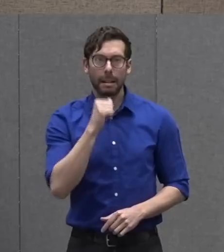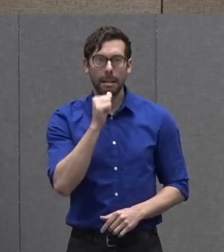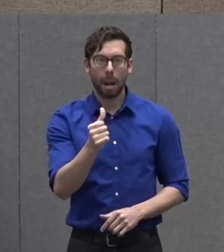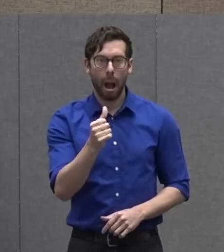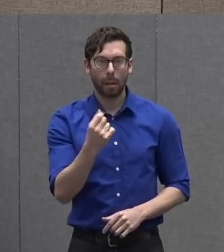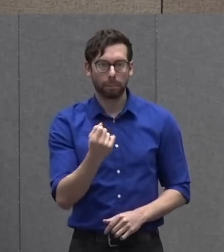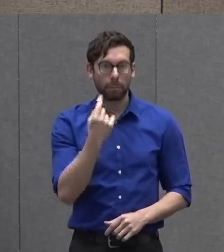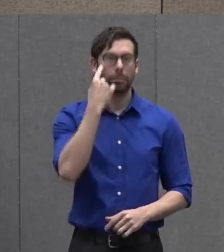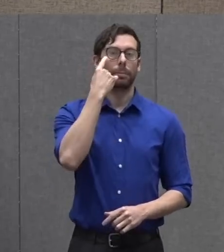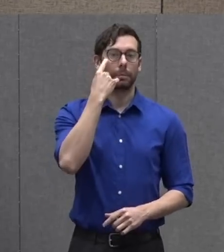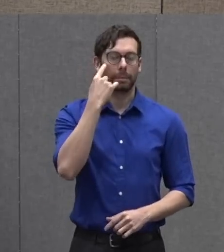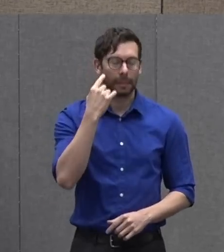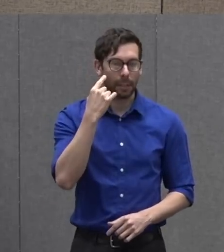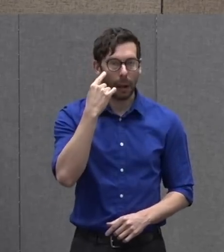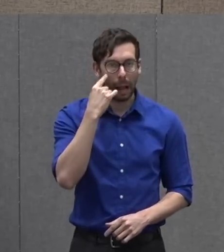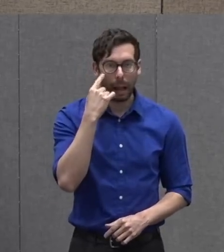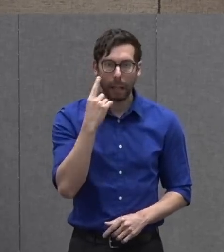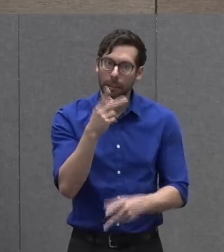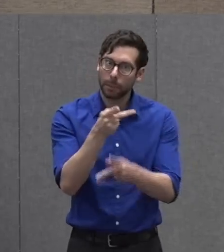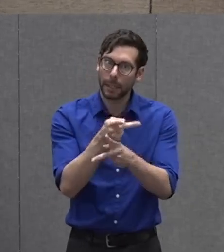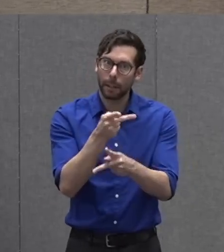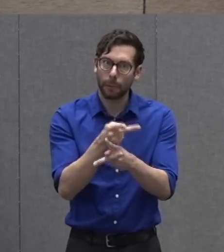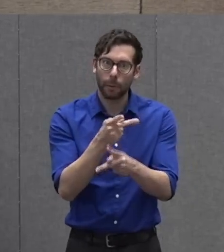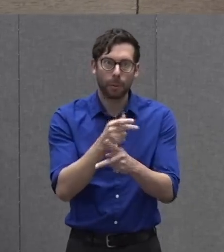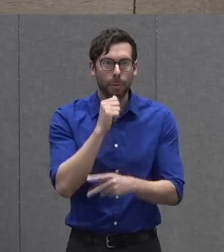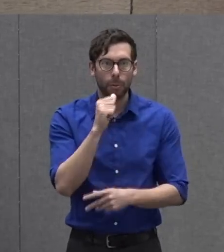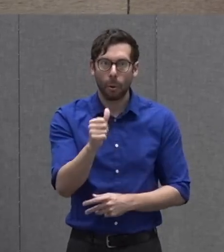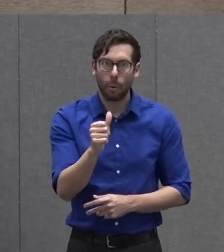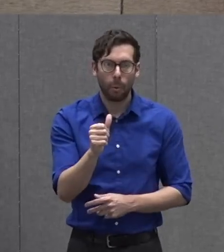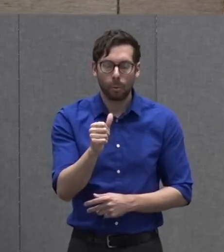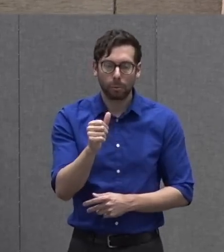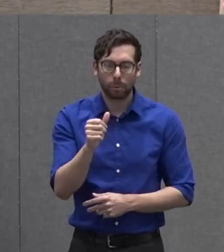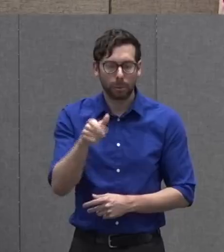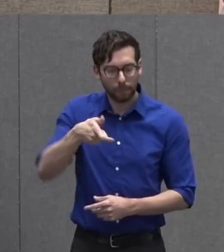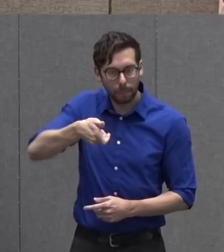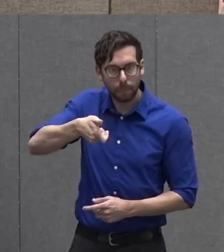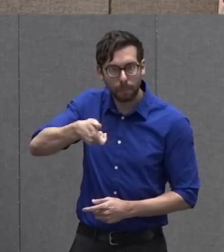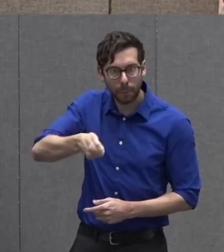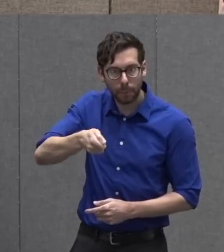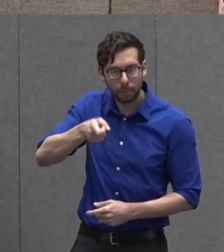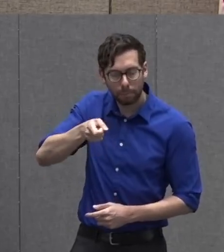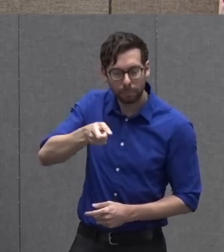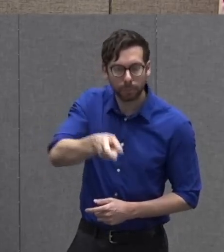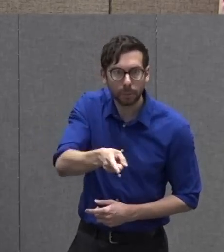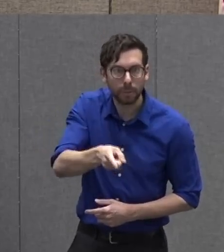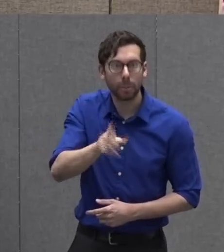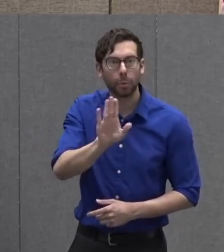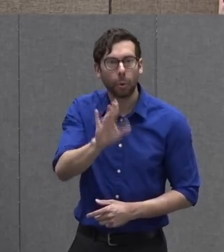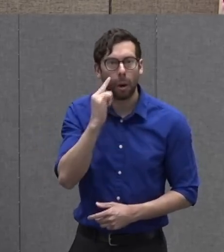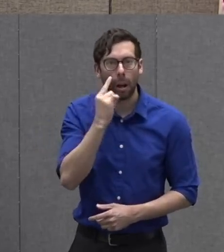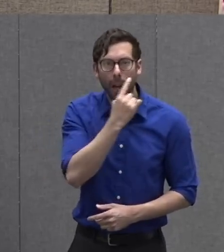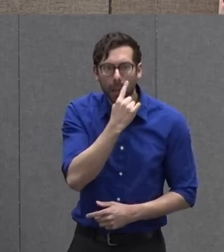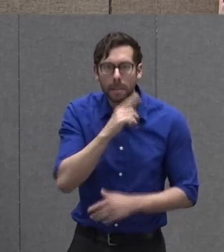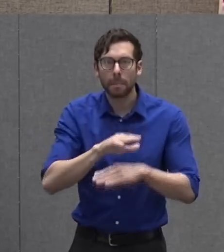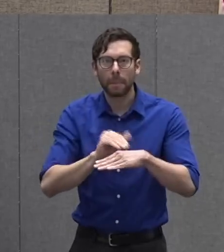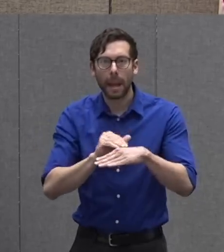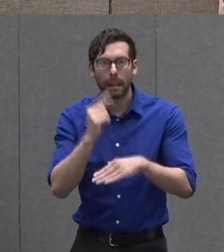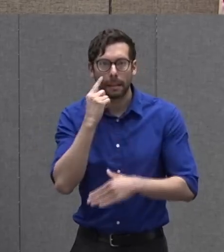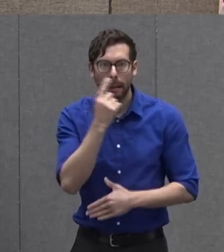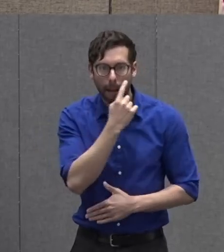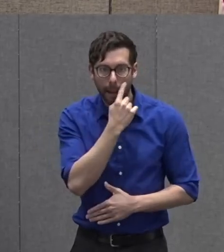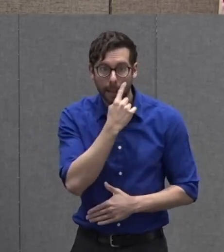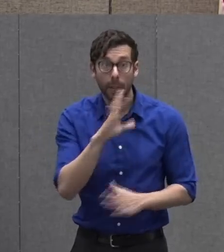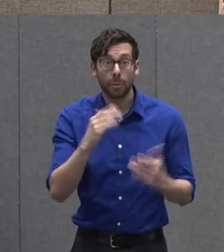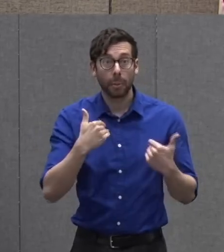home, be careful. Don't point it in anyone's eyes or a pet's eyes. But you can see the red dot. Do you see this red dot? Okay. I have a